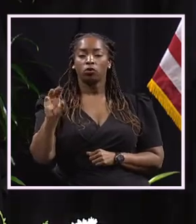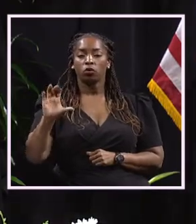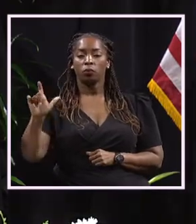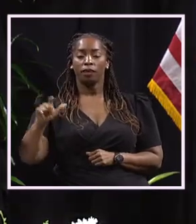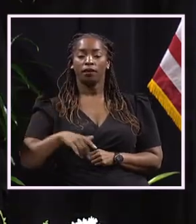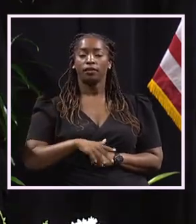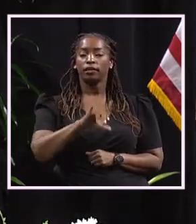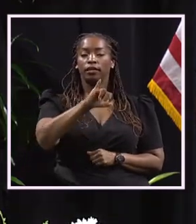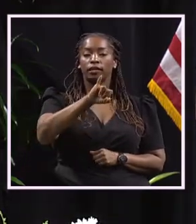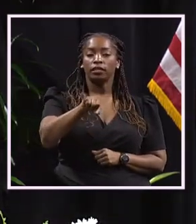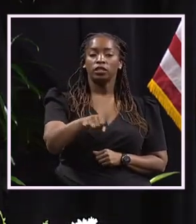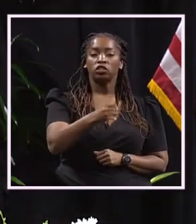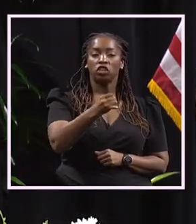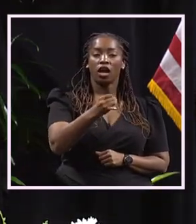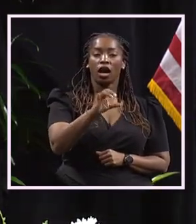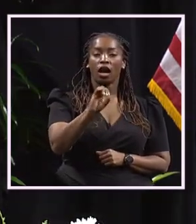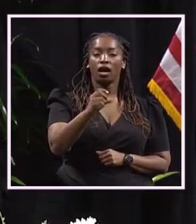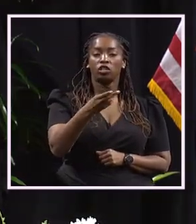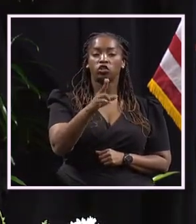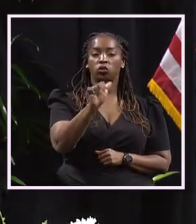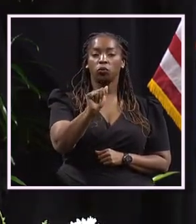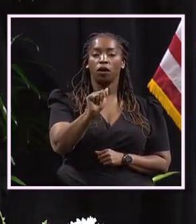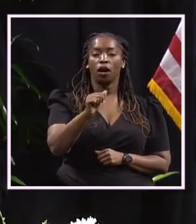Joshua Gonzalez.